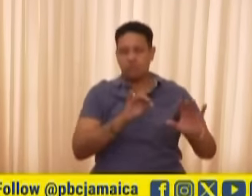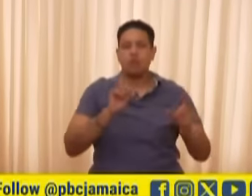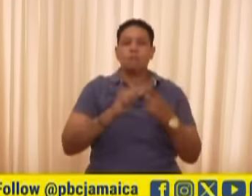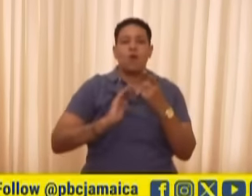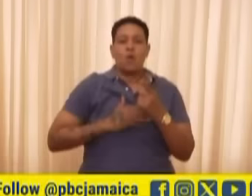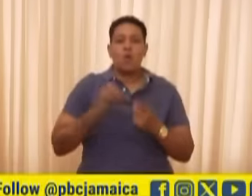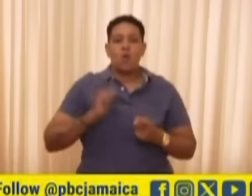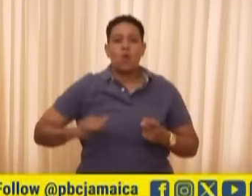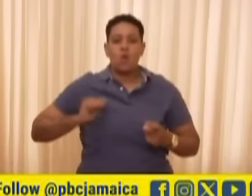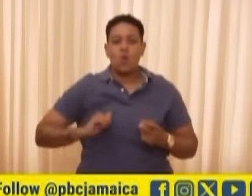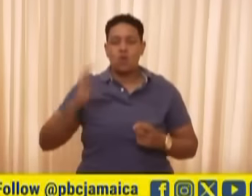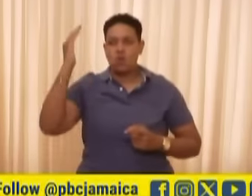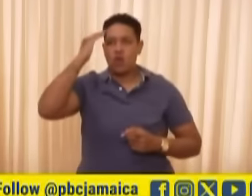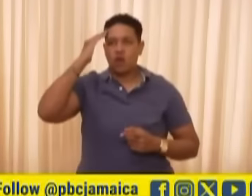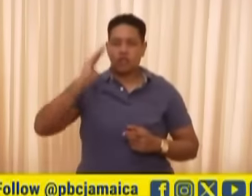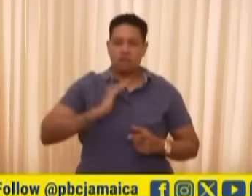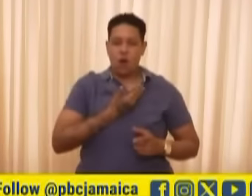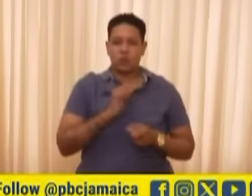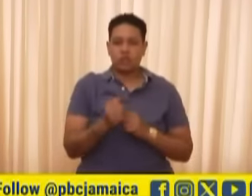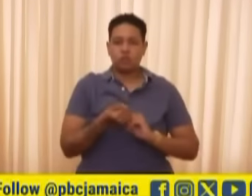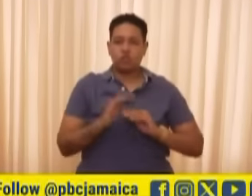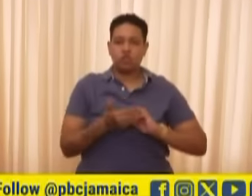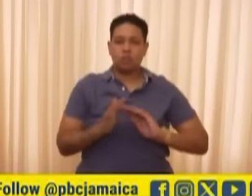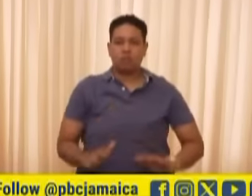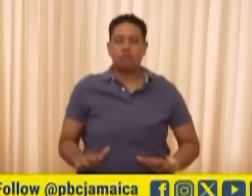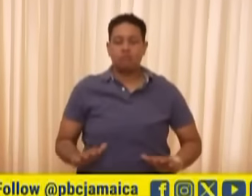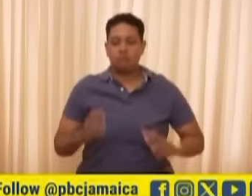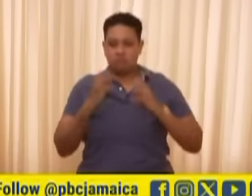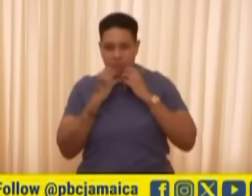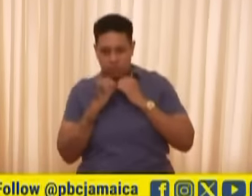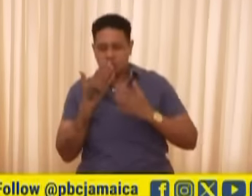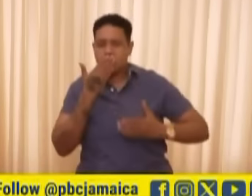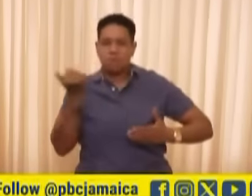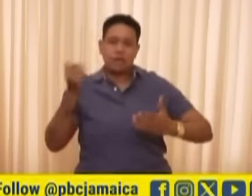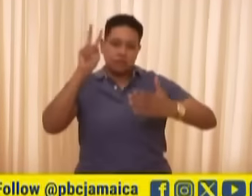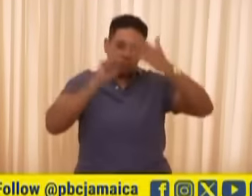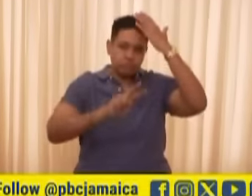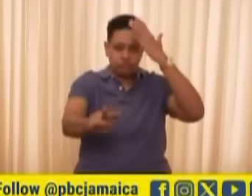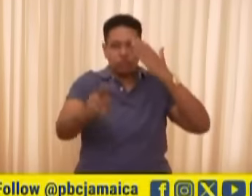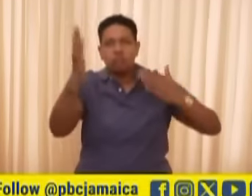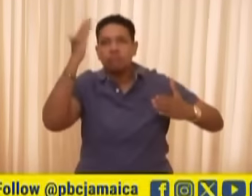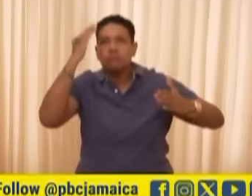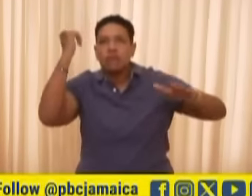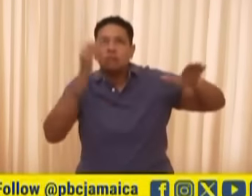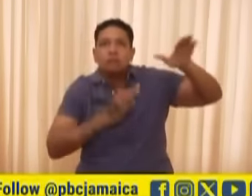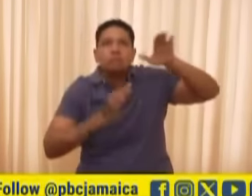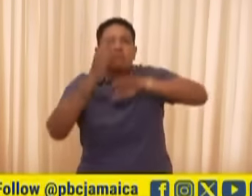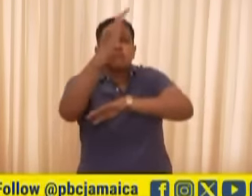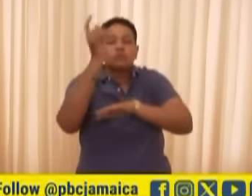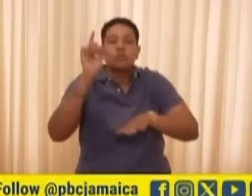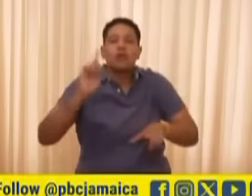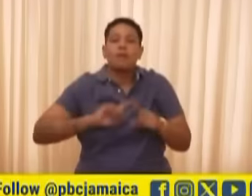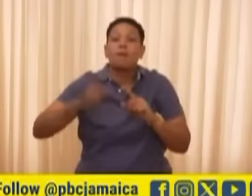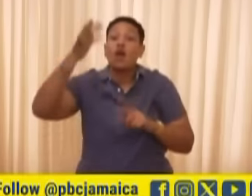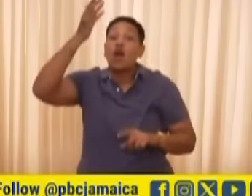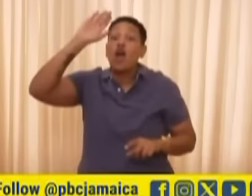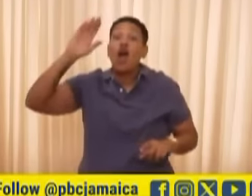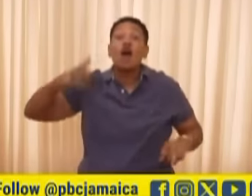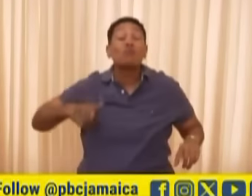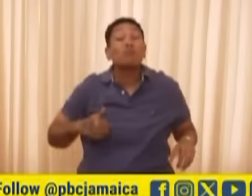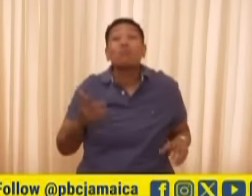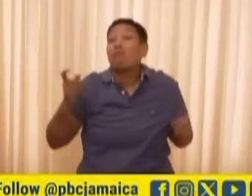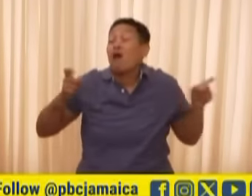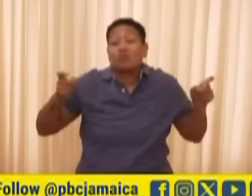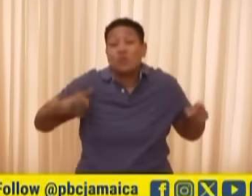own indigenous knowledge of our situation to give the best projection. But as an act of God, we have no